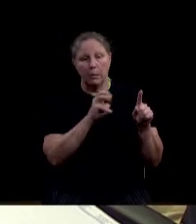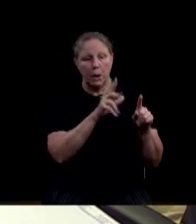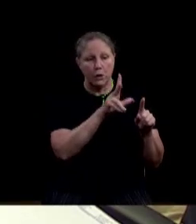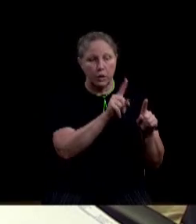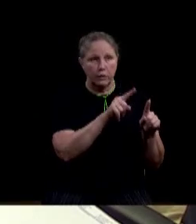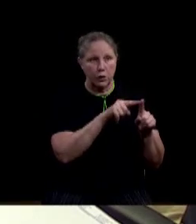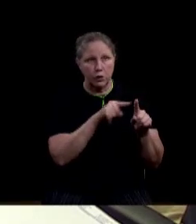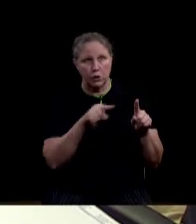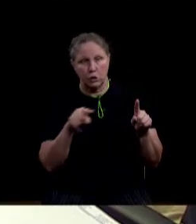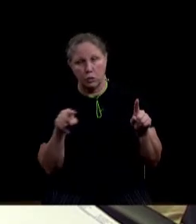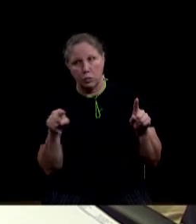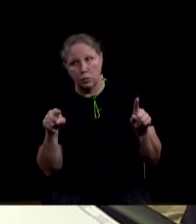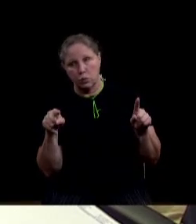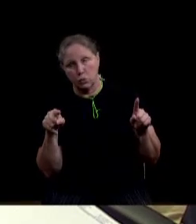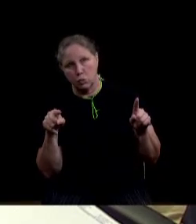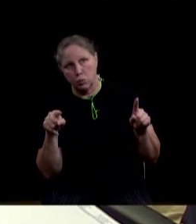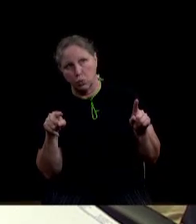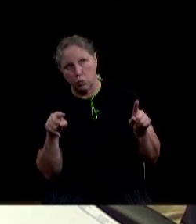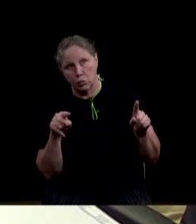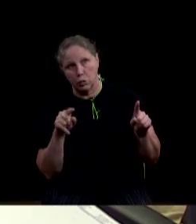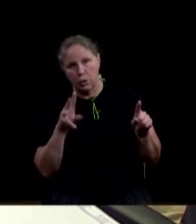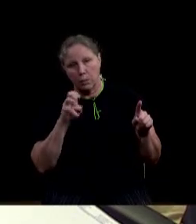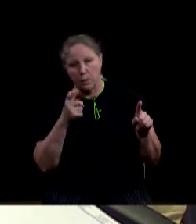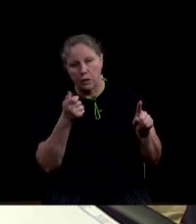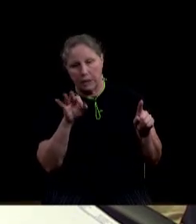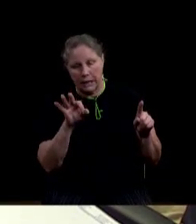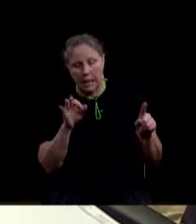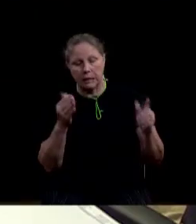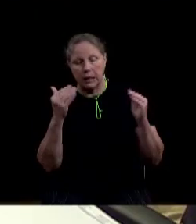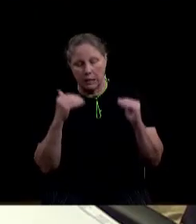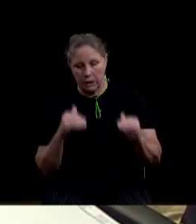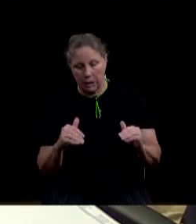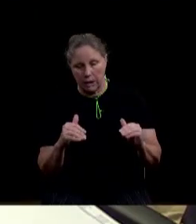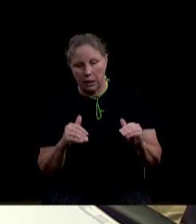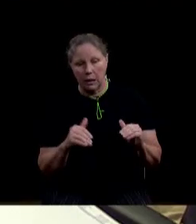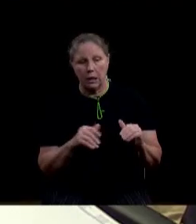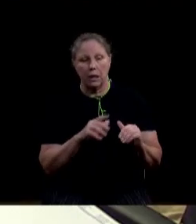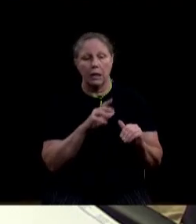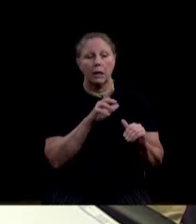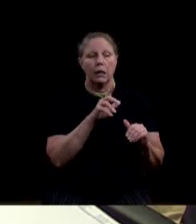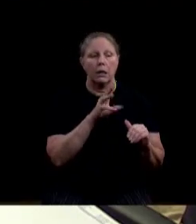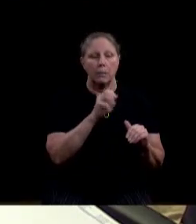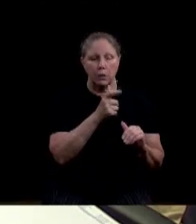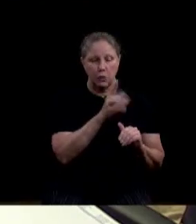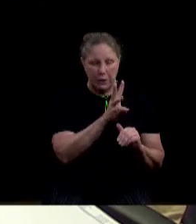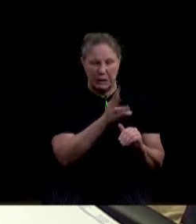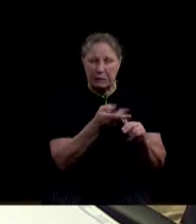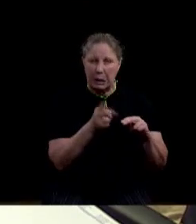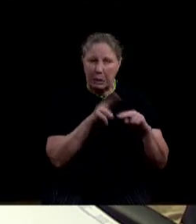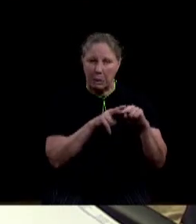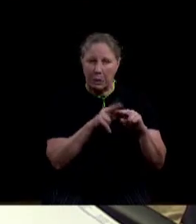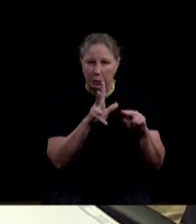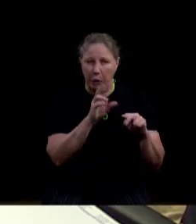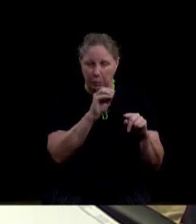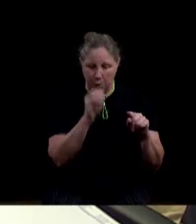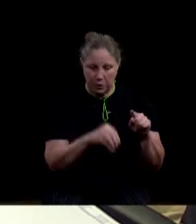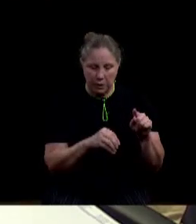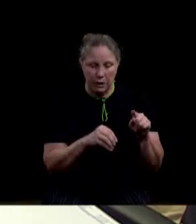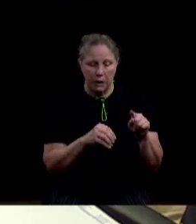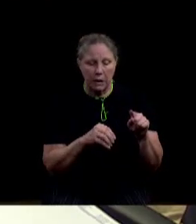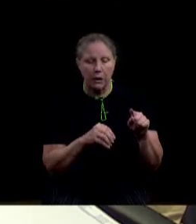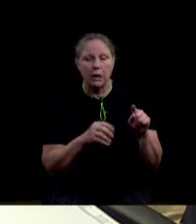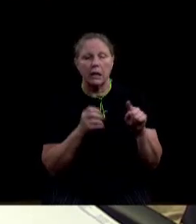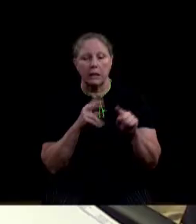319. And then 326, we saw it increase to about 3%. Then we saw the significant increase starting